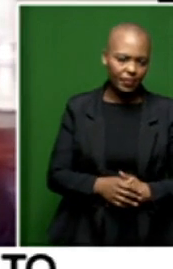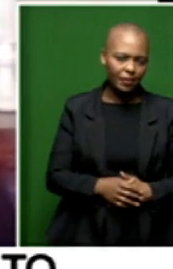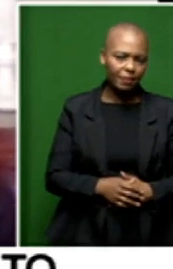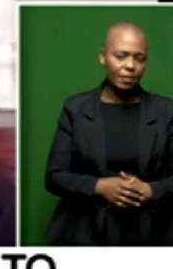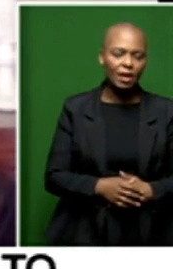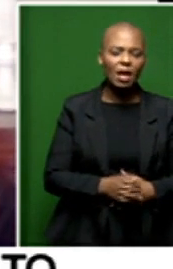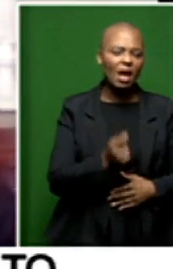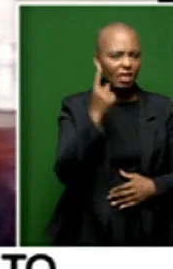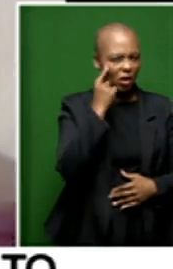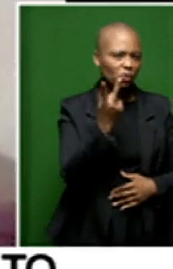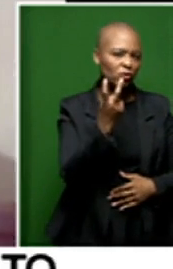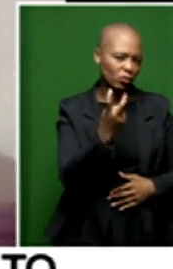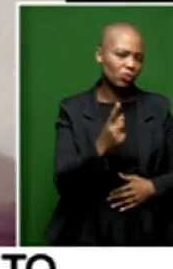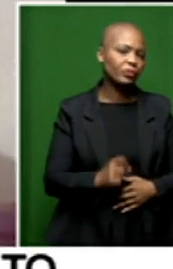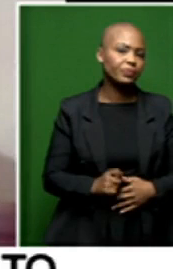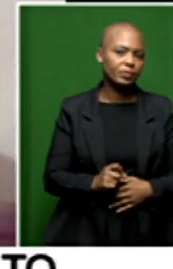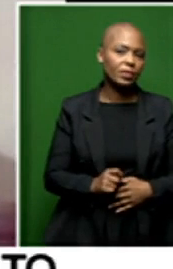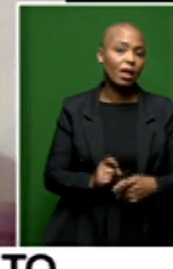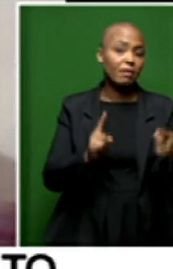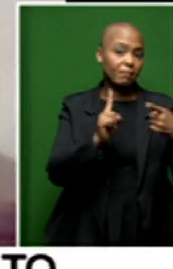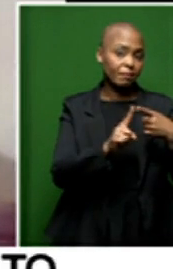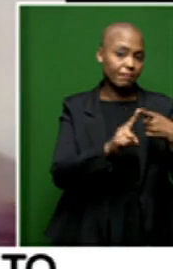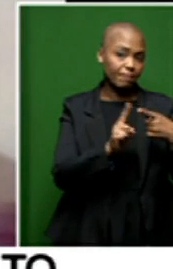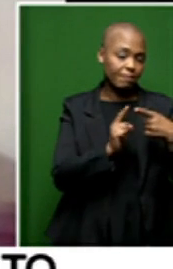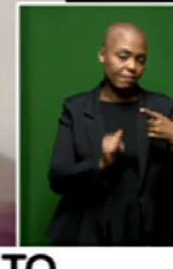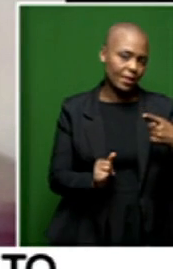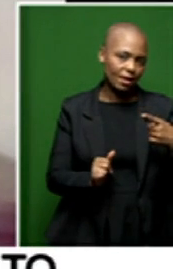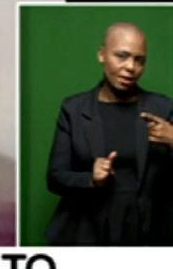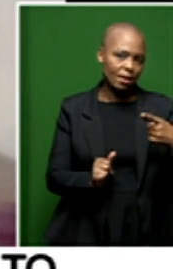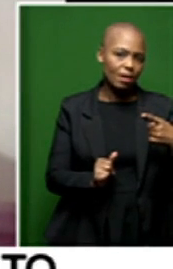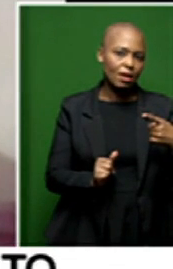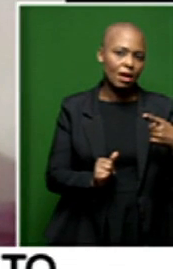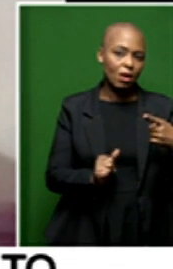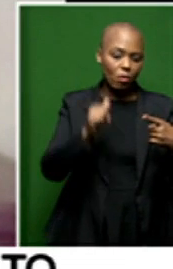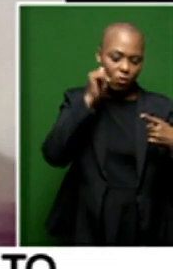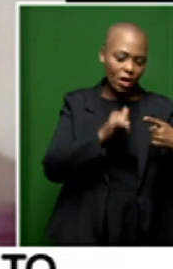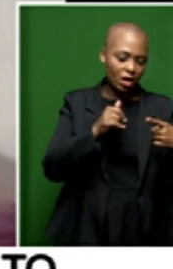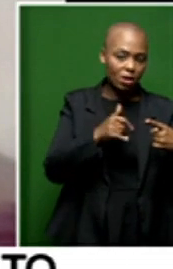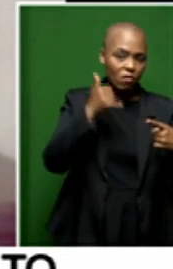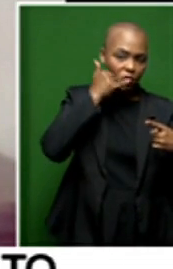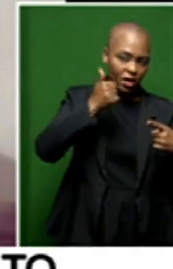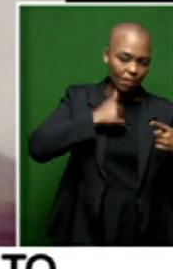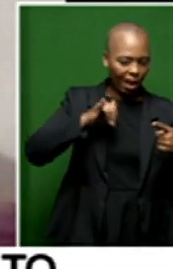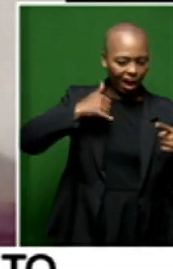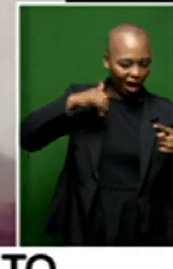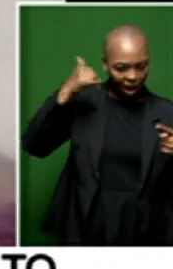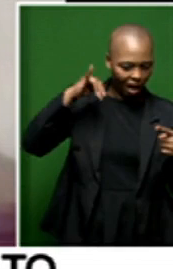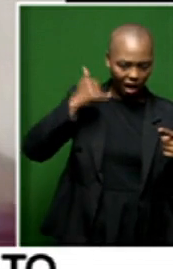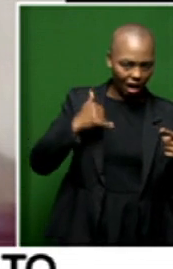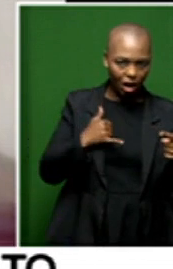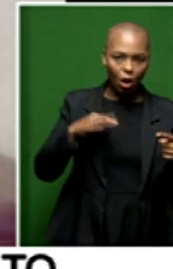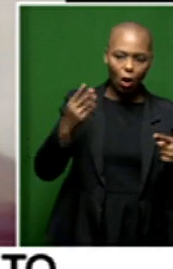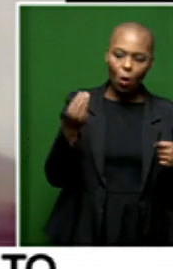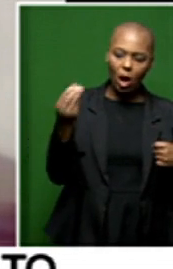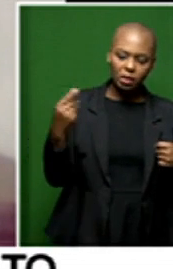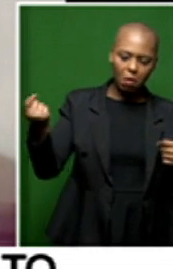2, basically. I think one is the moment that my phone rings or the moment that I receive a WhatsApp